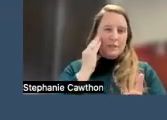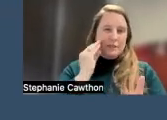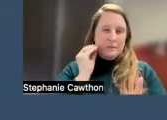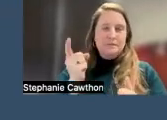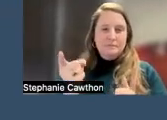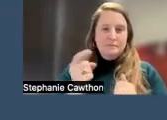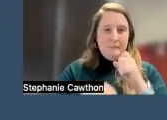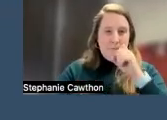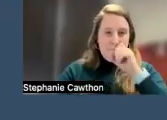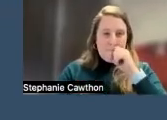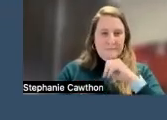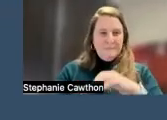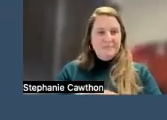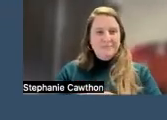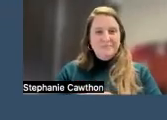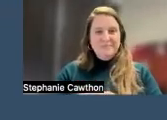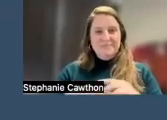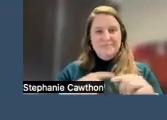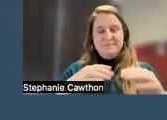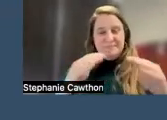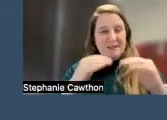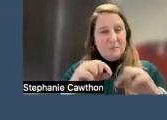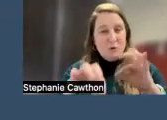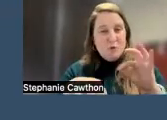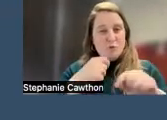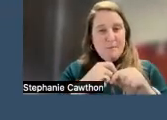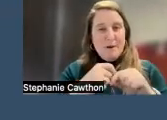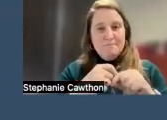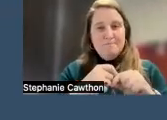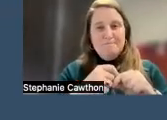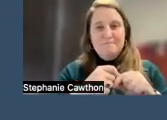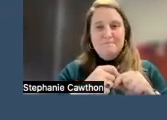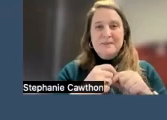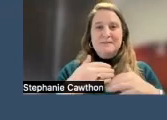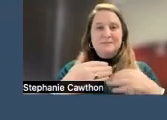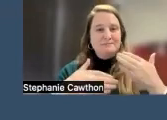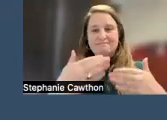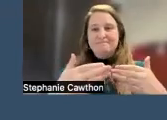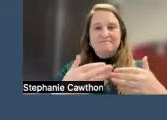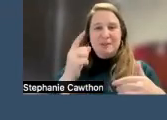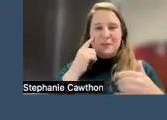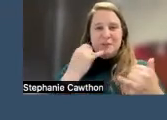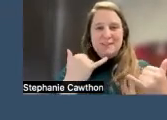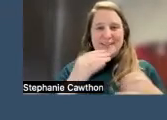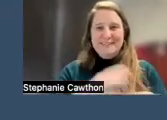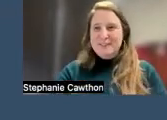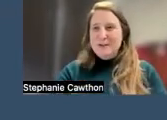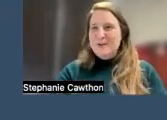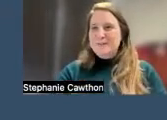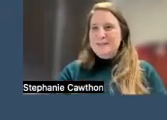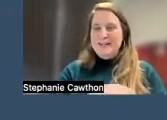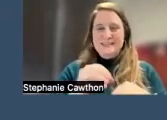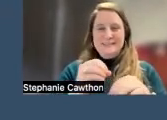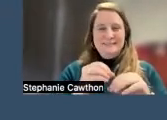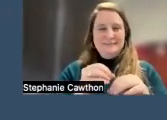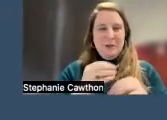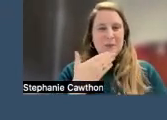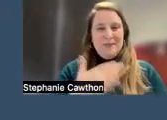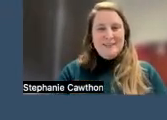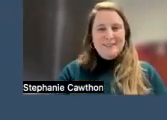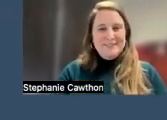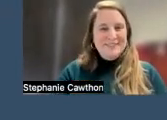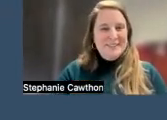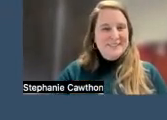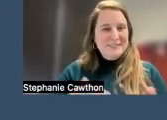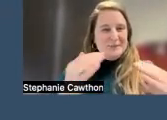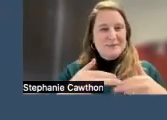can improve their learning experience while they're with us here. And then we'll wrap up after that. So that is how